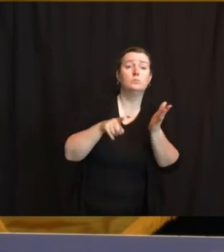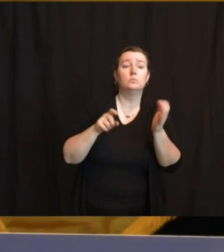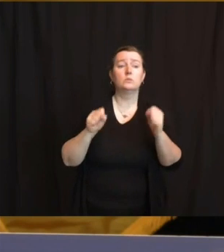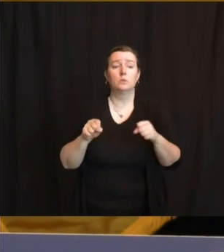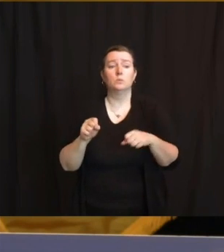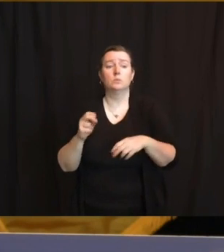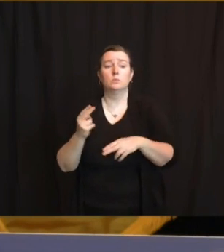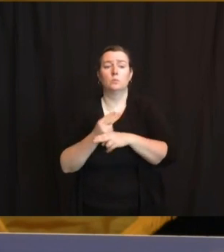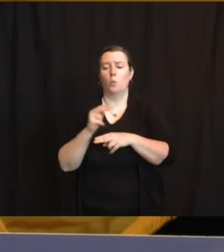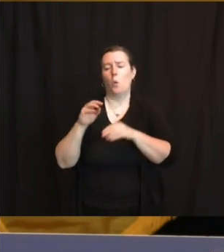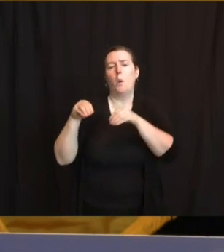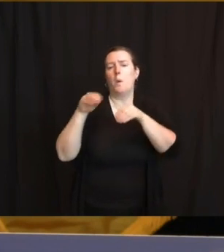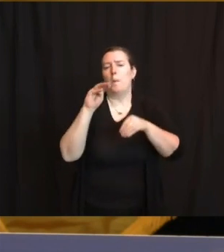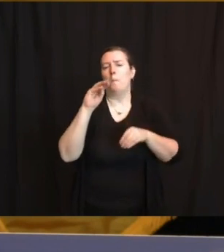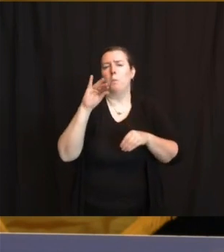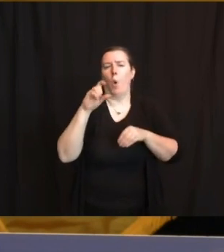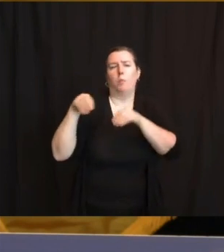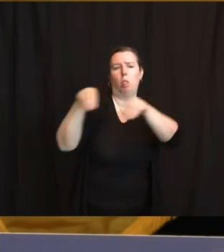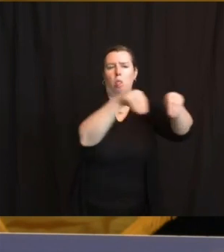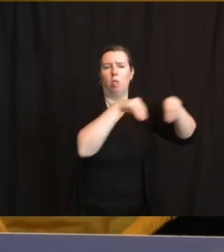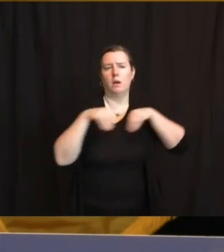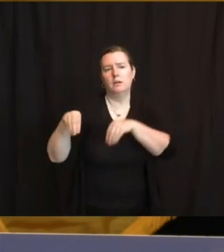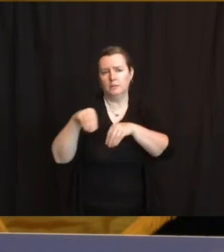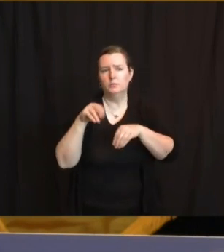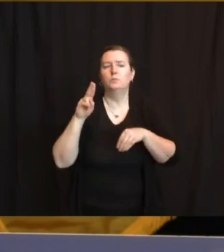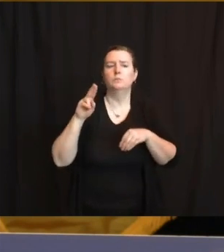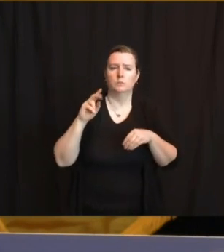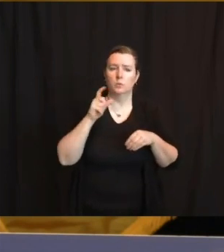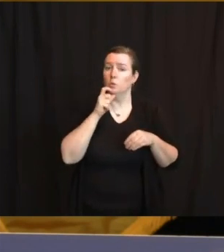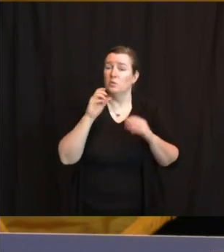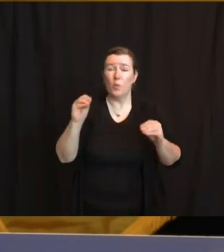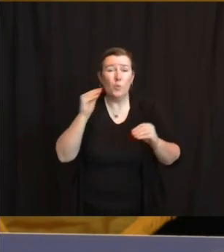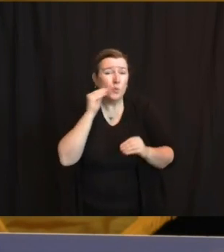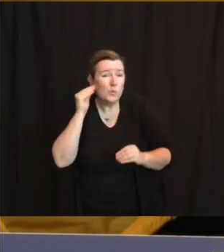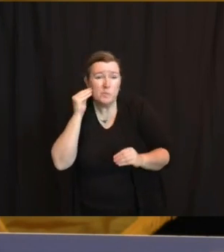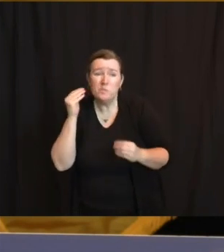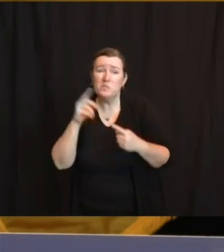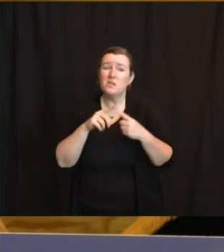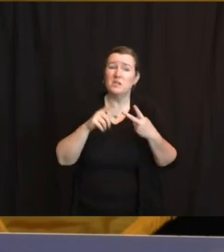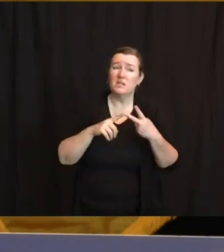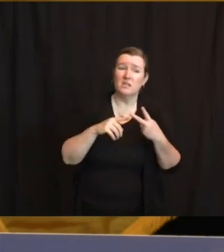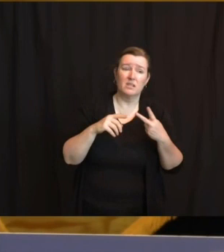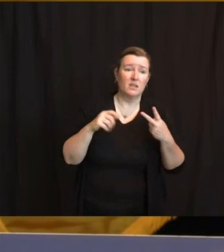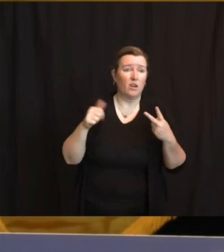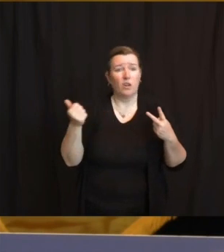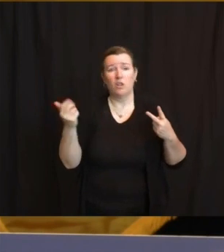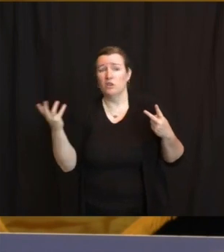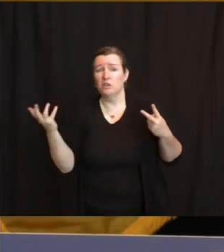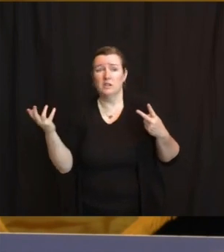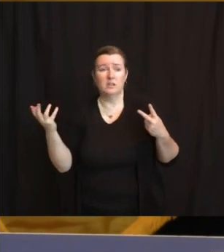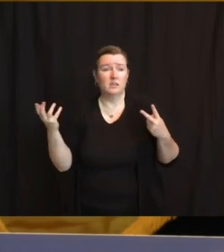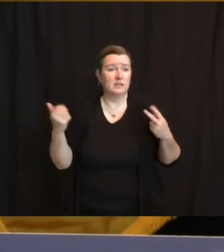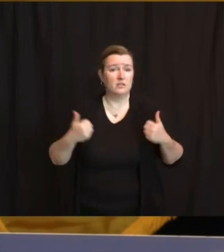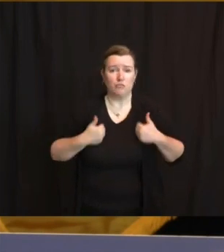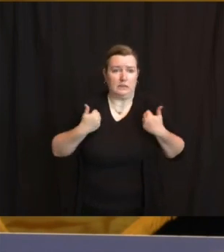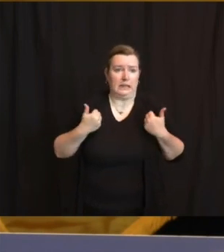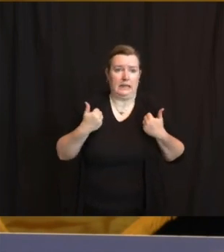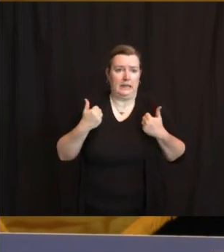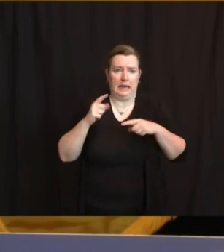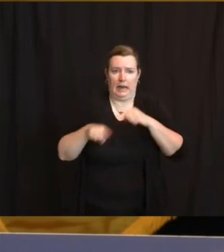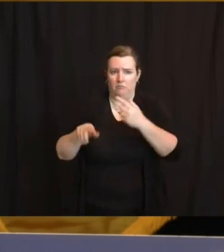underserved residents. Several cities have stood up either drive-through or walk-up testing